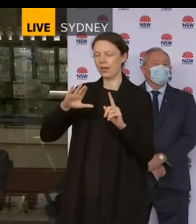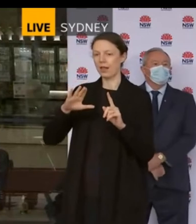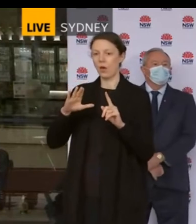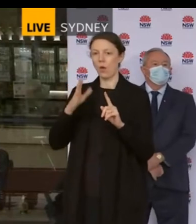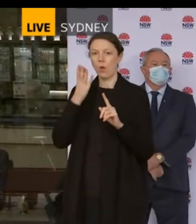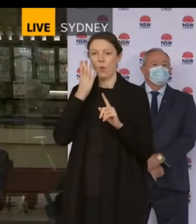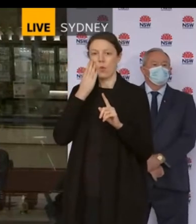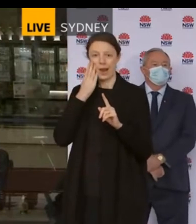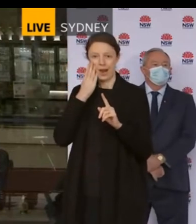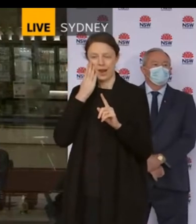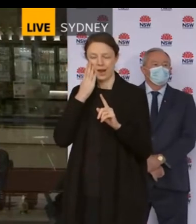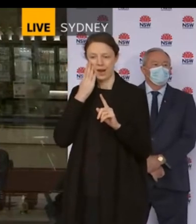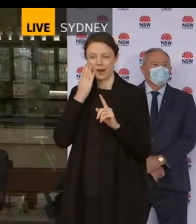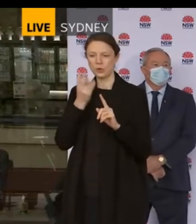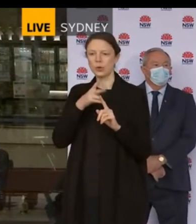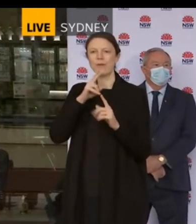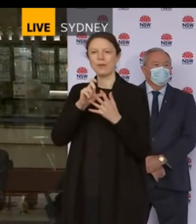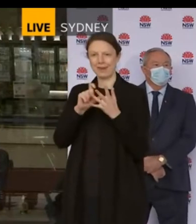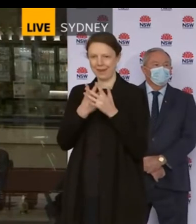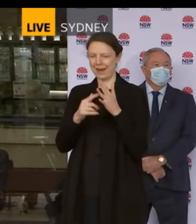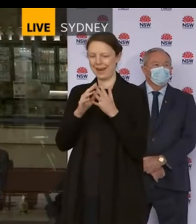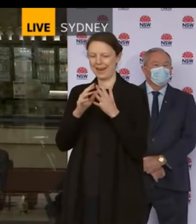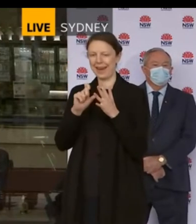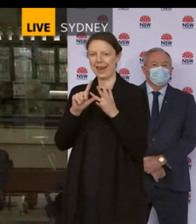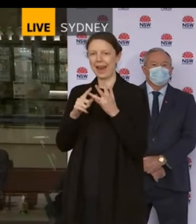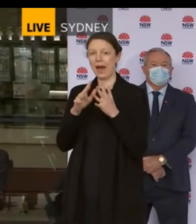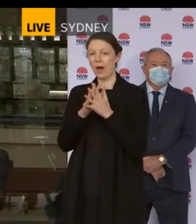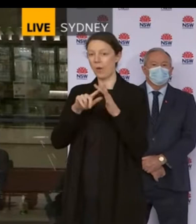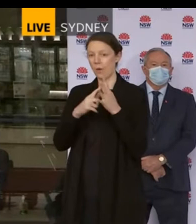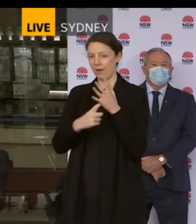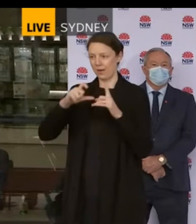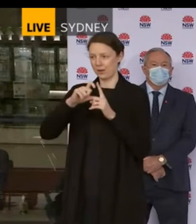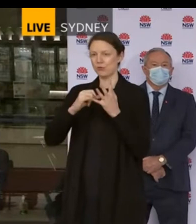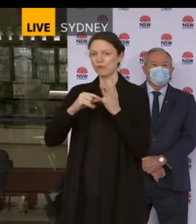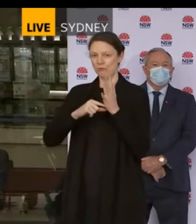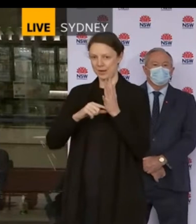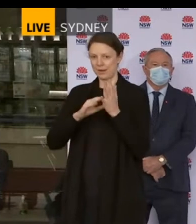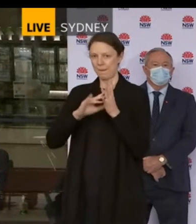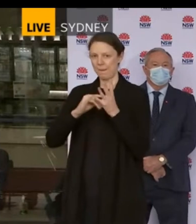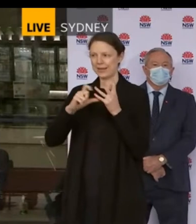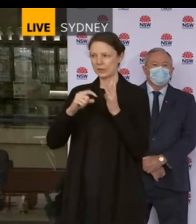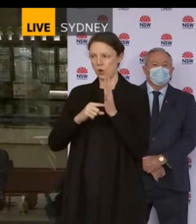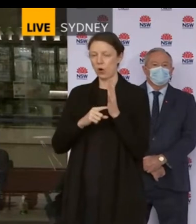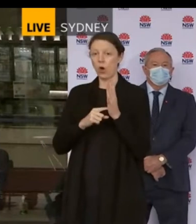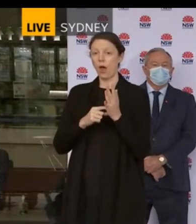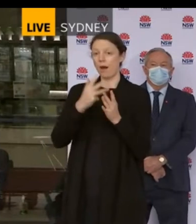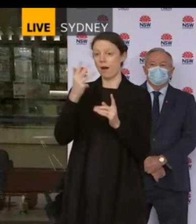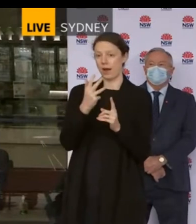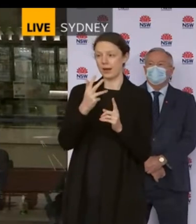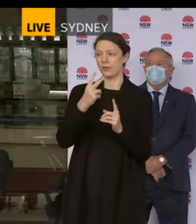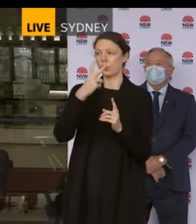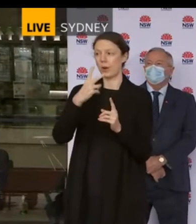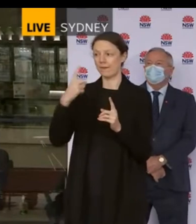200 Coward Street mascot on the 19th, 21st, 24th and